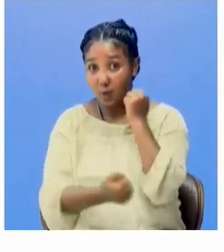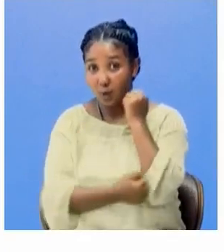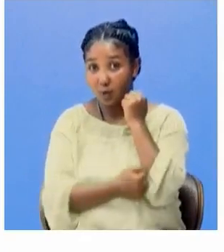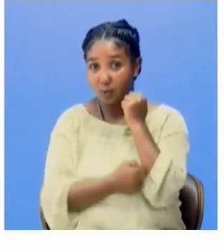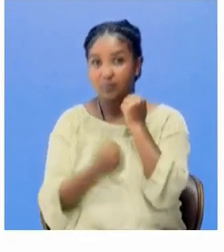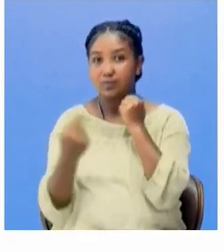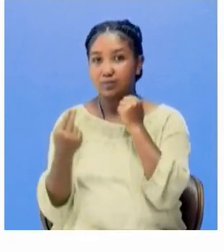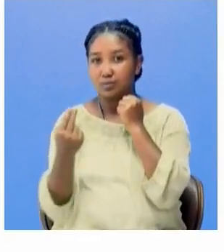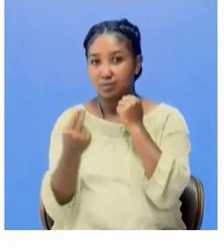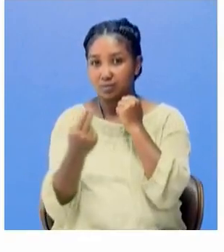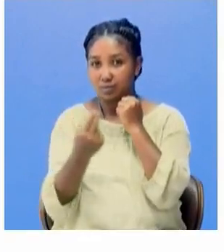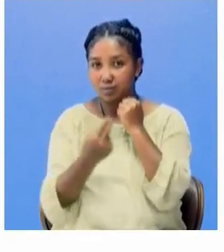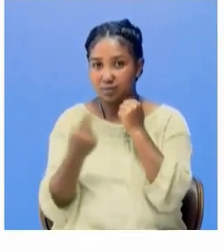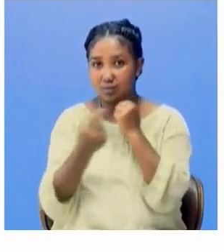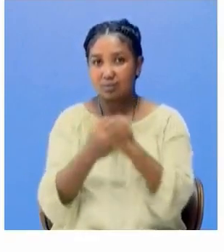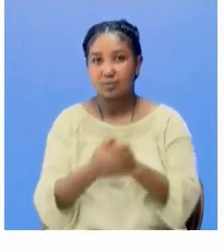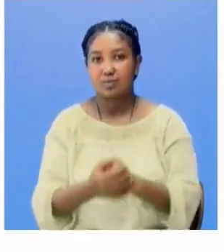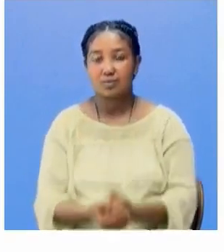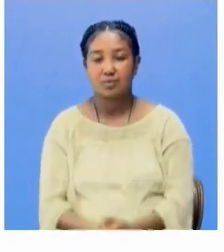kinds of sentence.